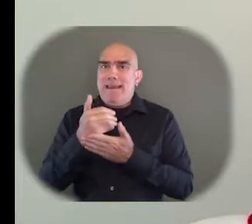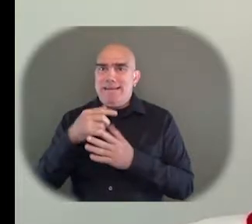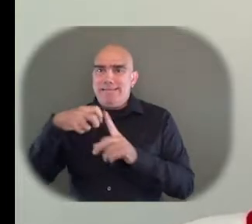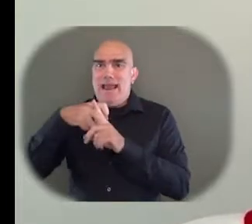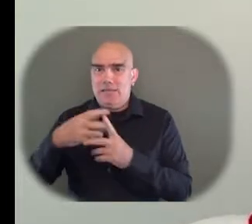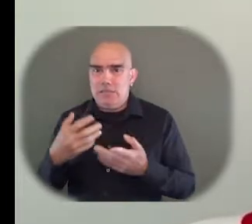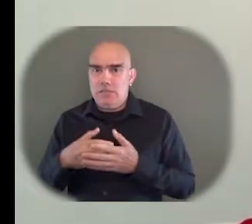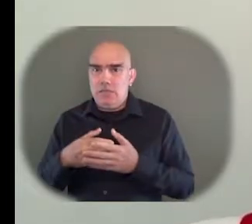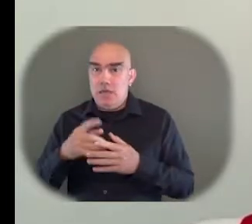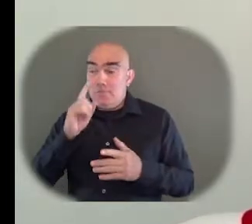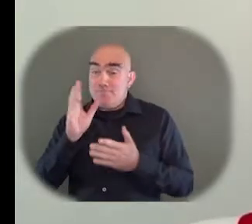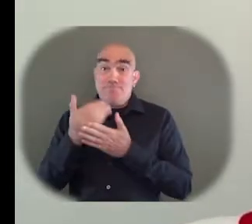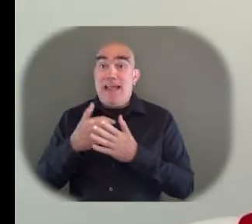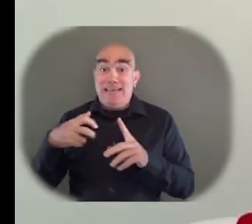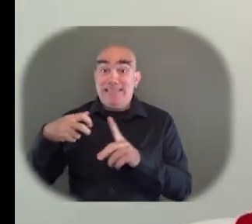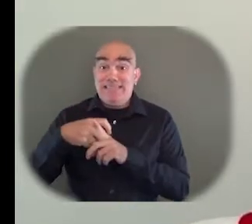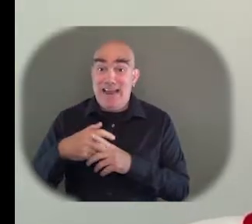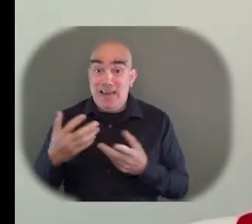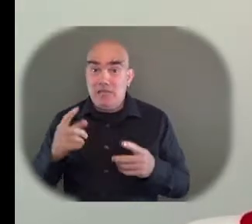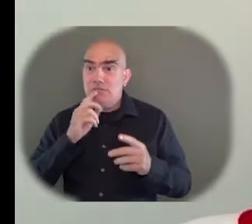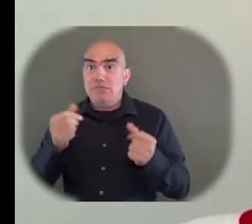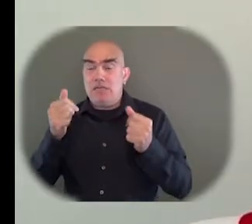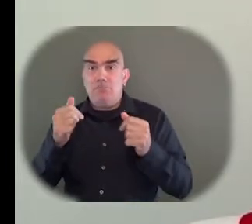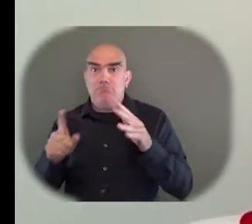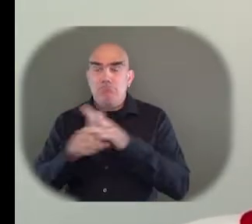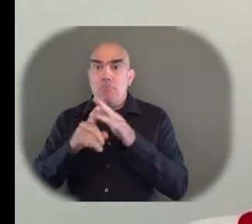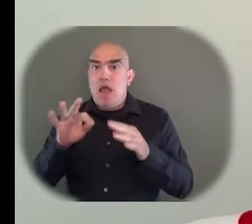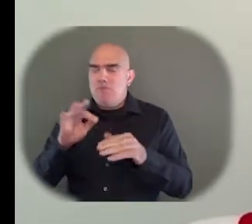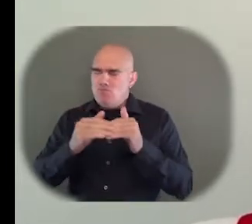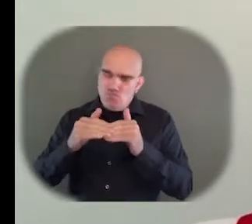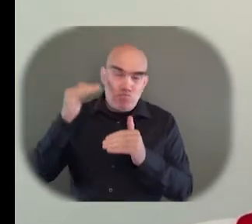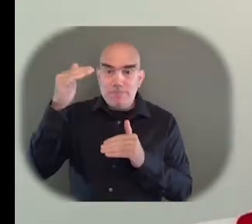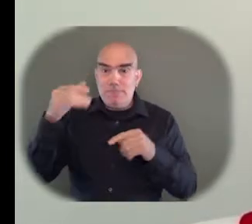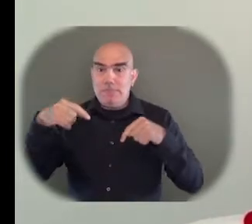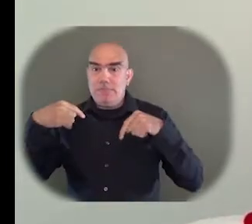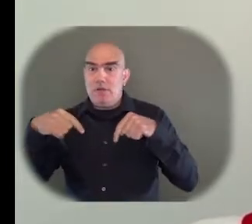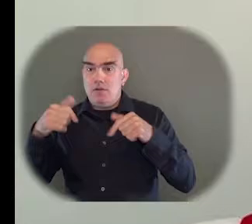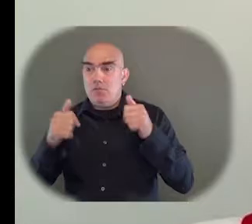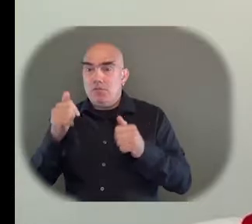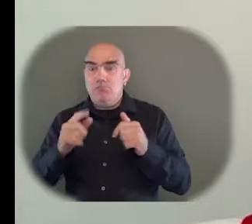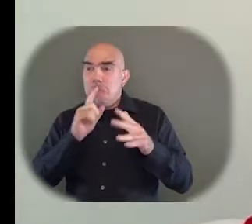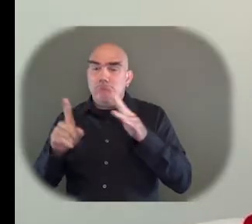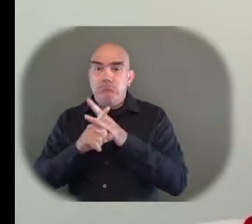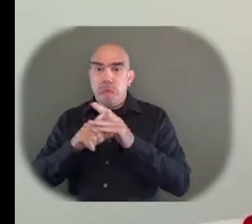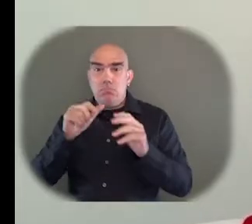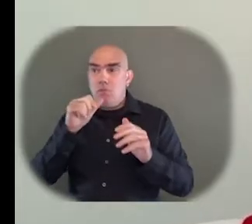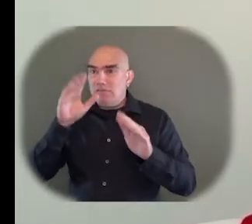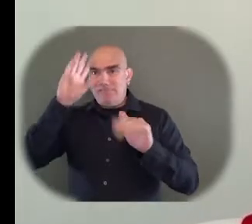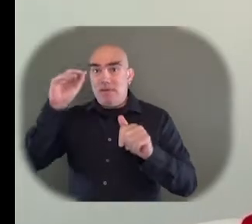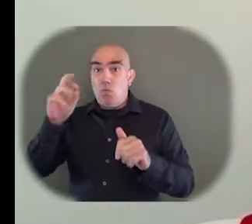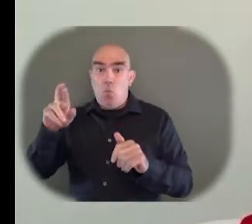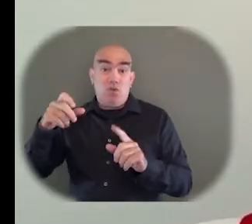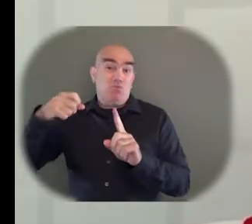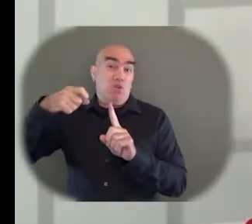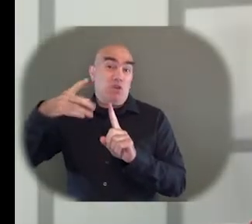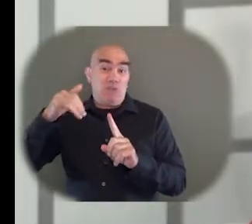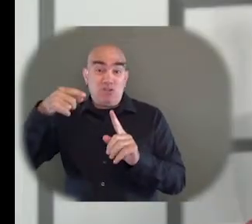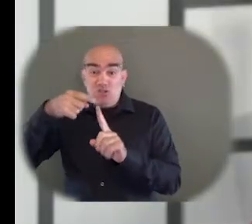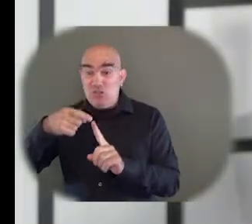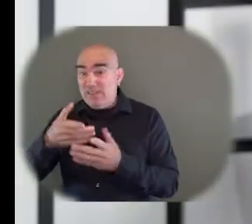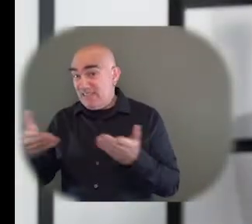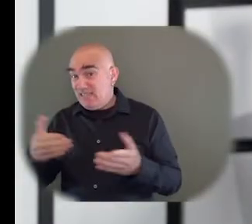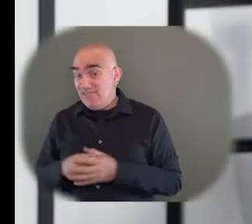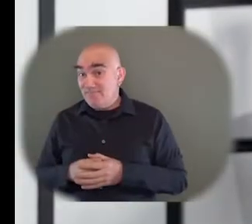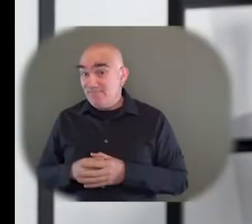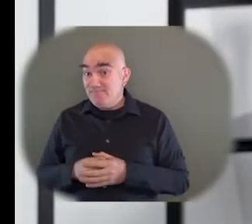anxiety, which can come unexpectedly or can be triggered by certain things. Symptoms of a panic attack can include a